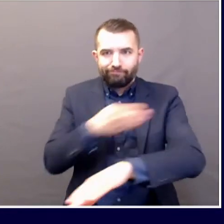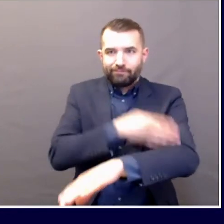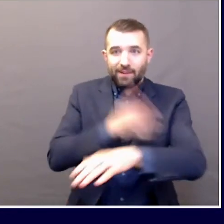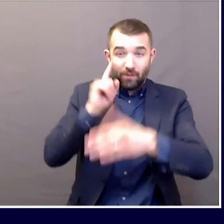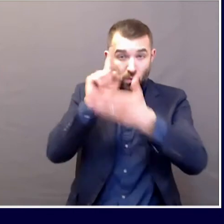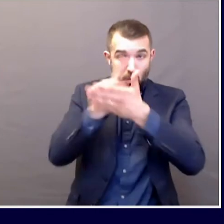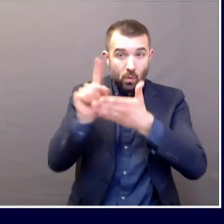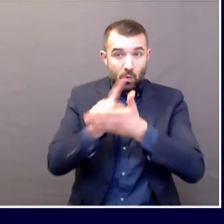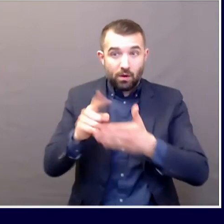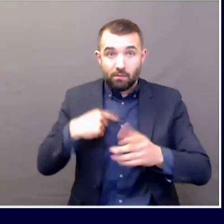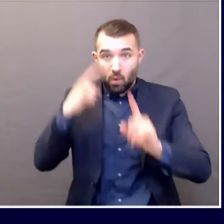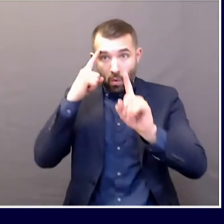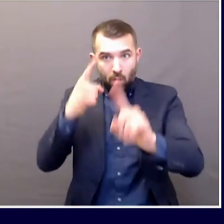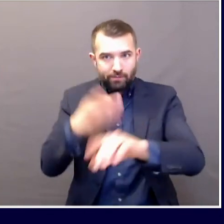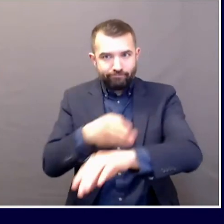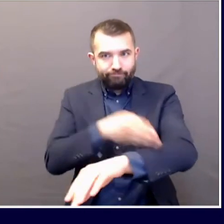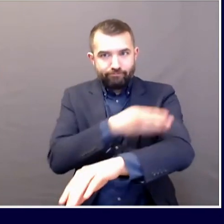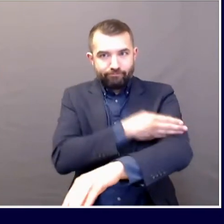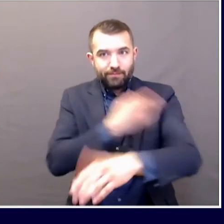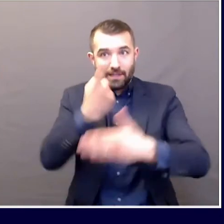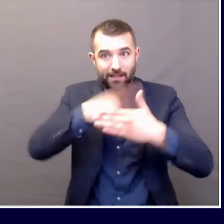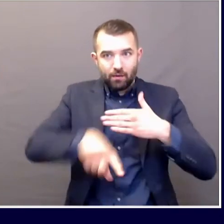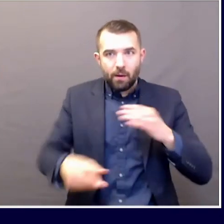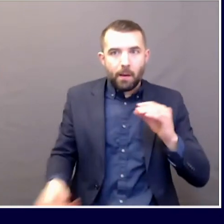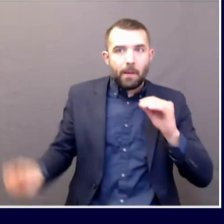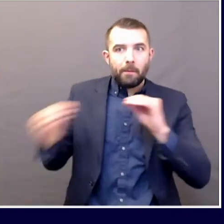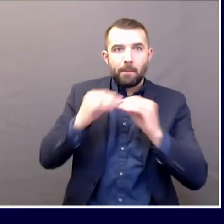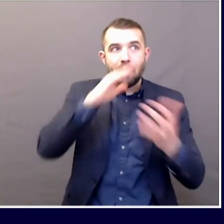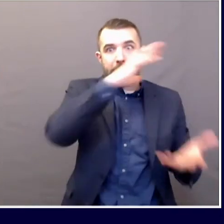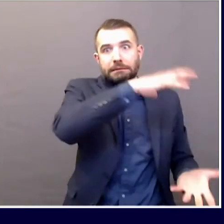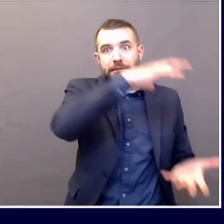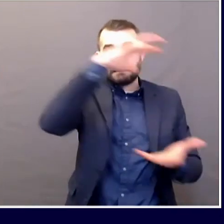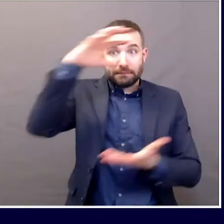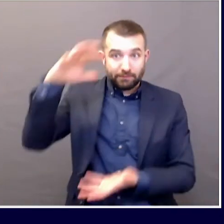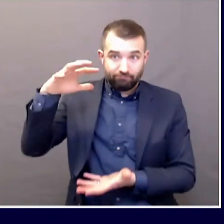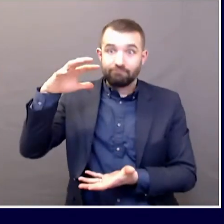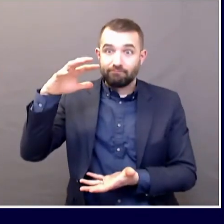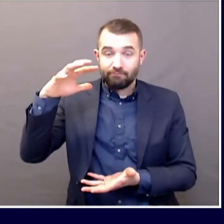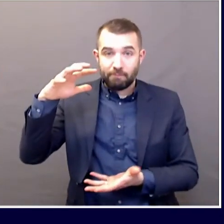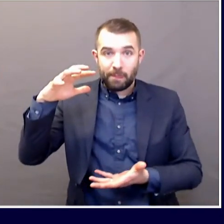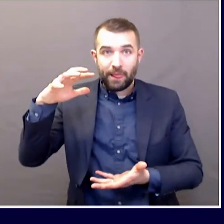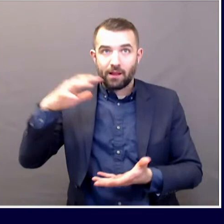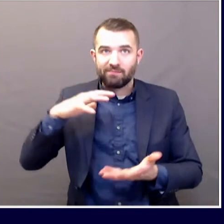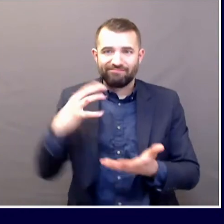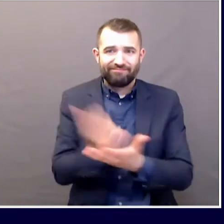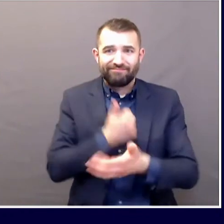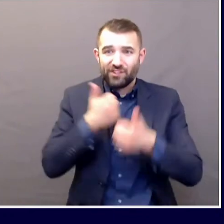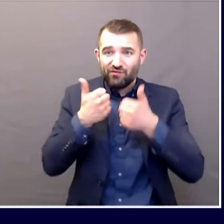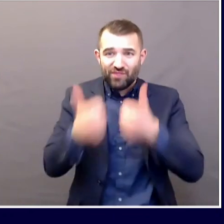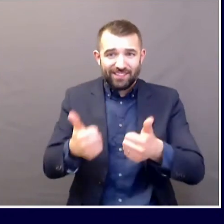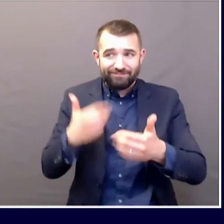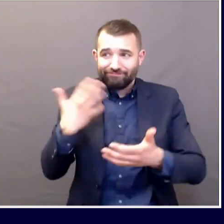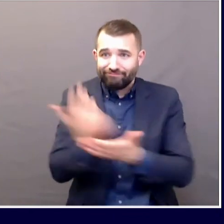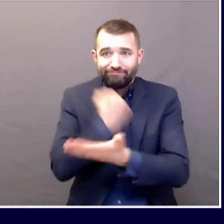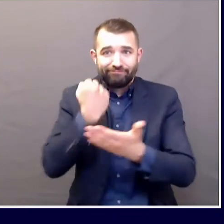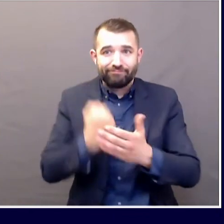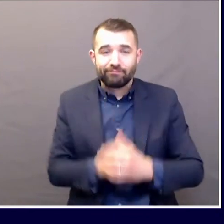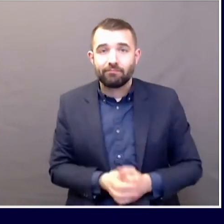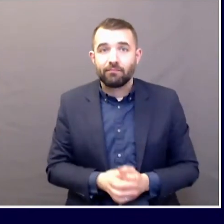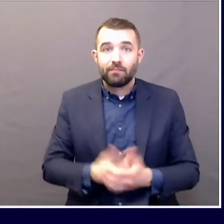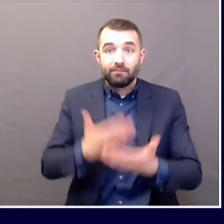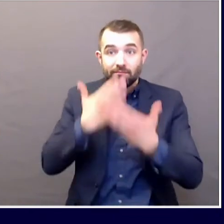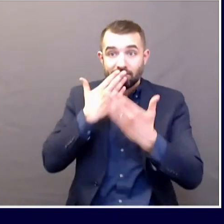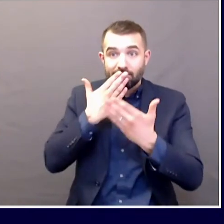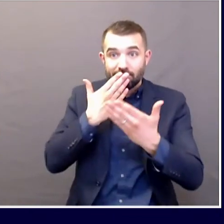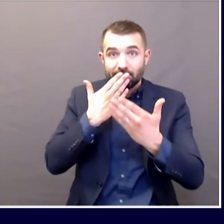gotten in any week since the pandemic began, those opportunities are great. Thank you, Dr. Shah. Thank you, Commissioner. Again, my